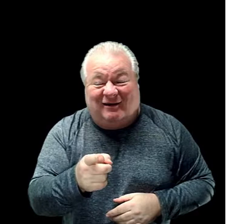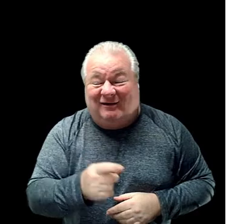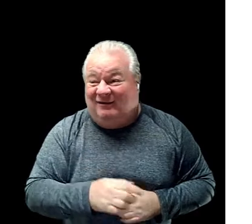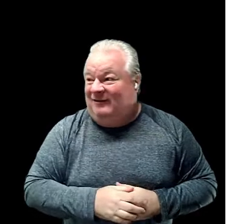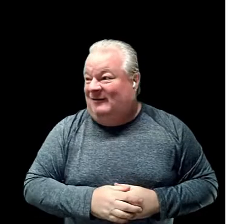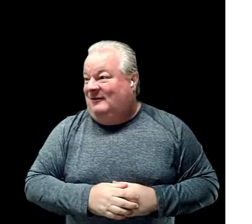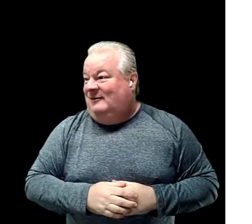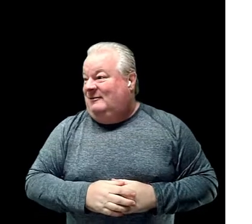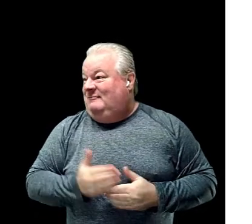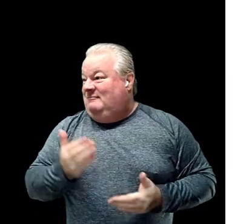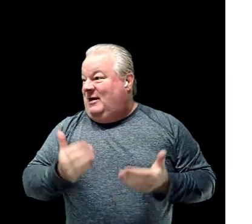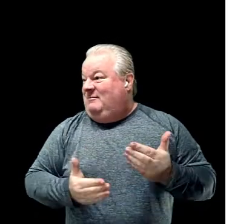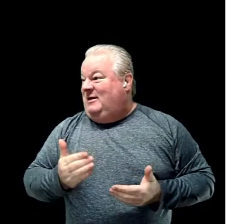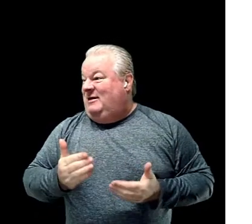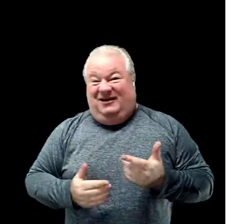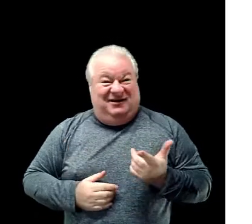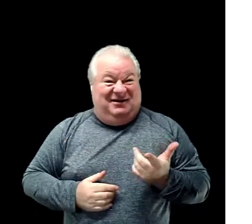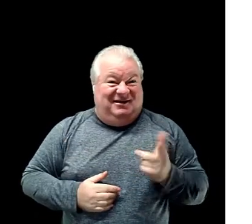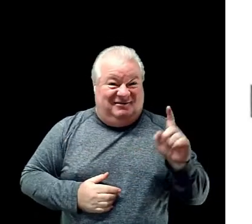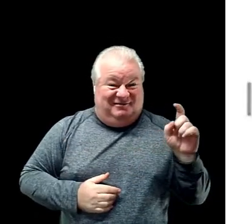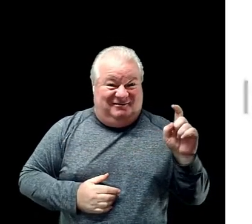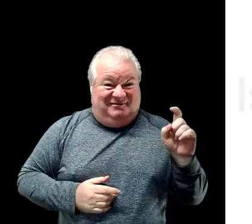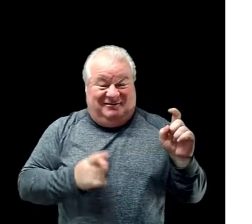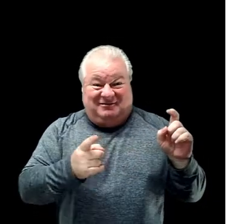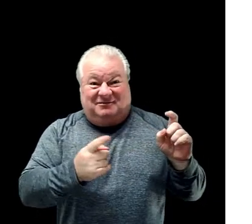Is it because you are